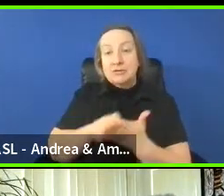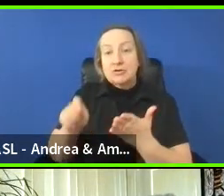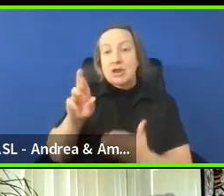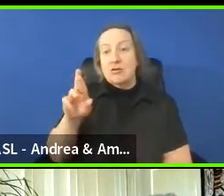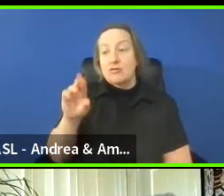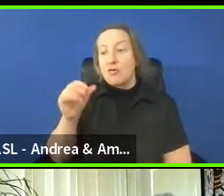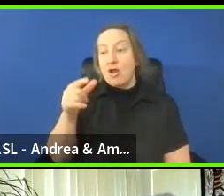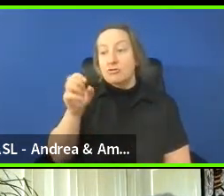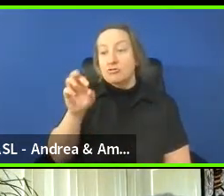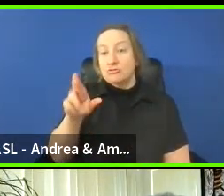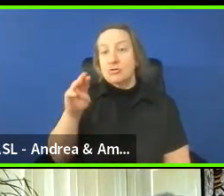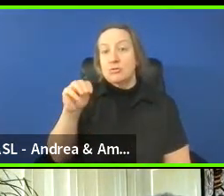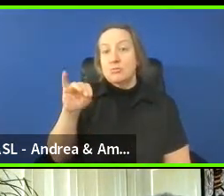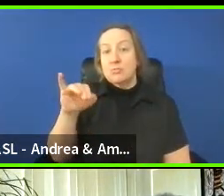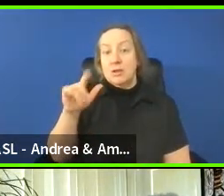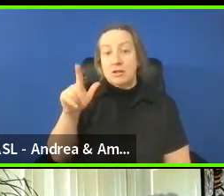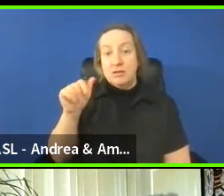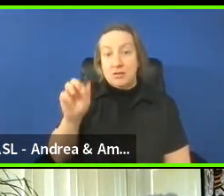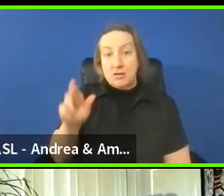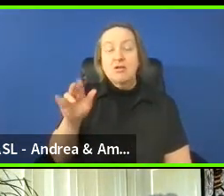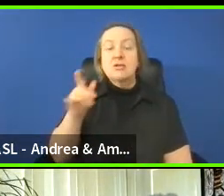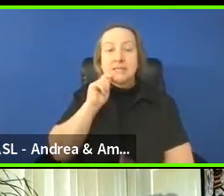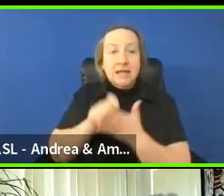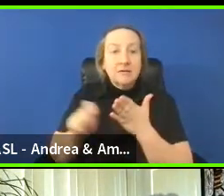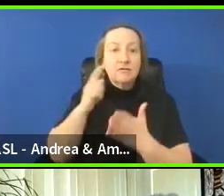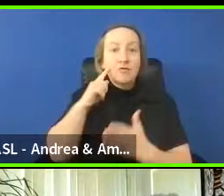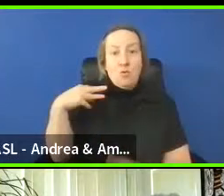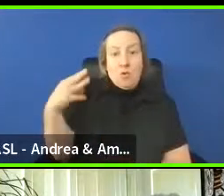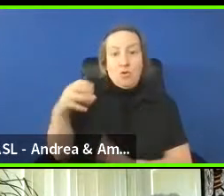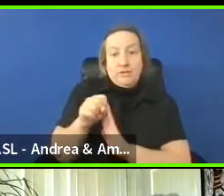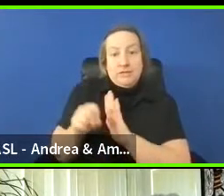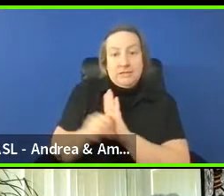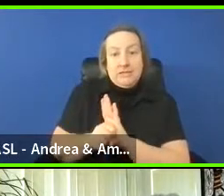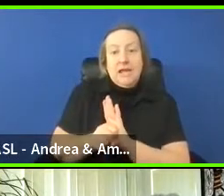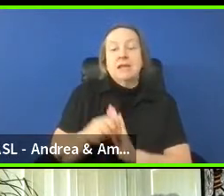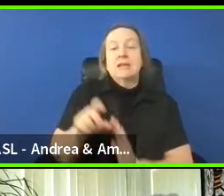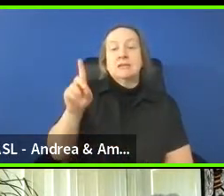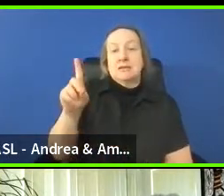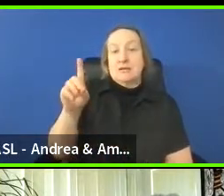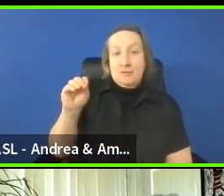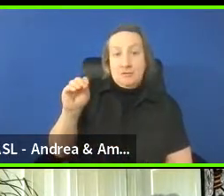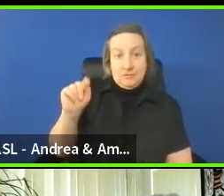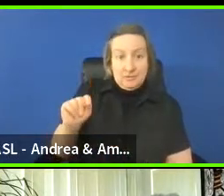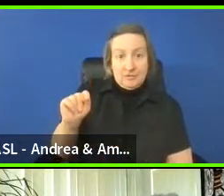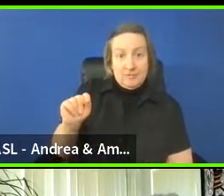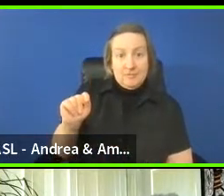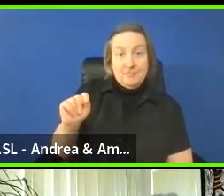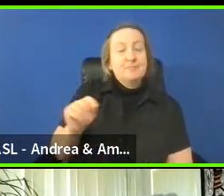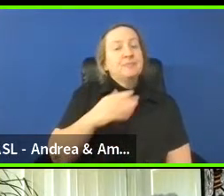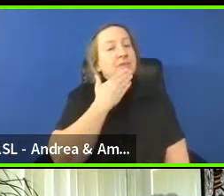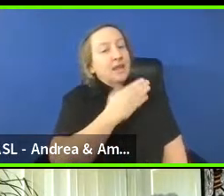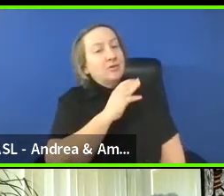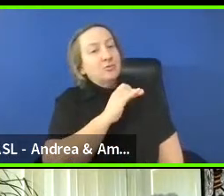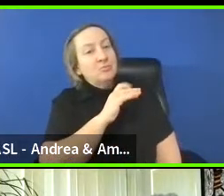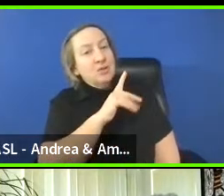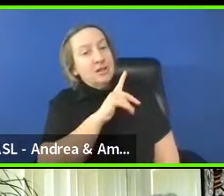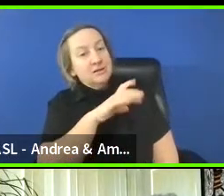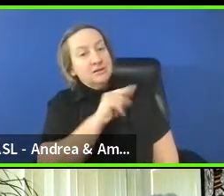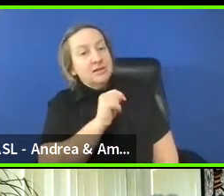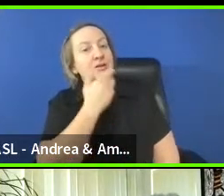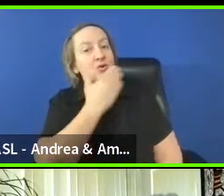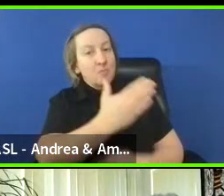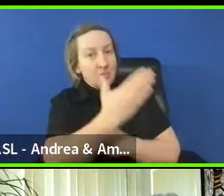who is the Secretary for the Washington State Department of Transportation. Thank you, Millicent, and good morning,